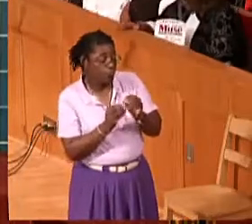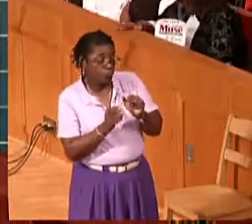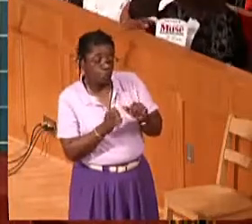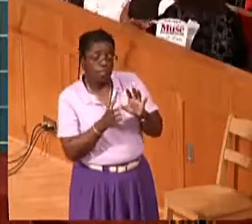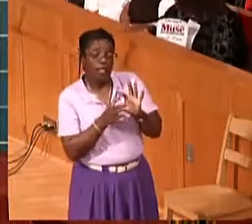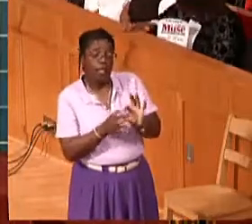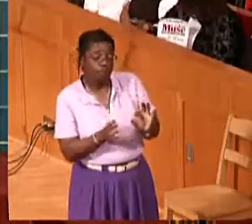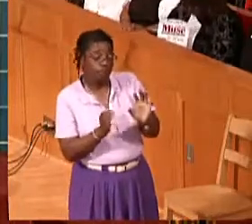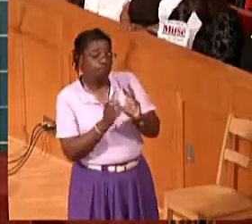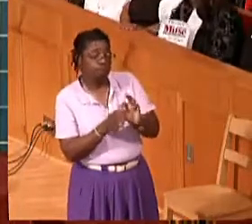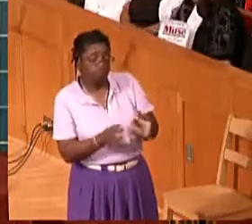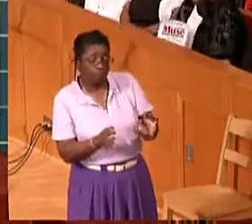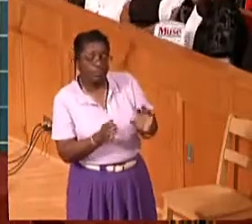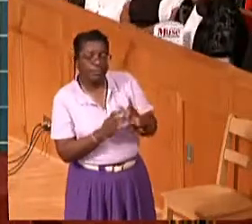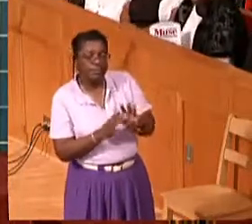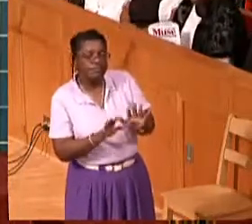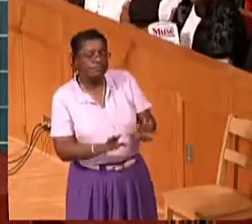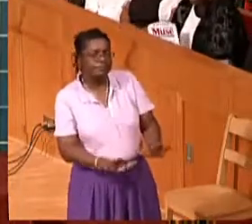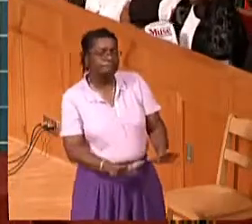Okay.